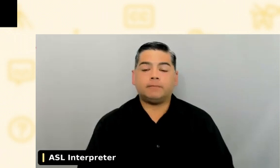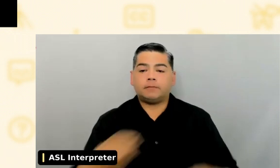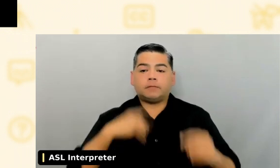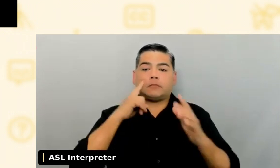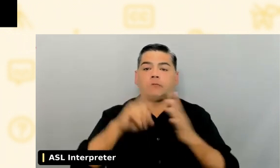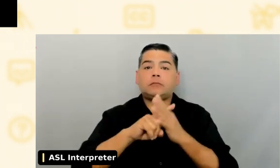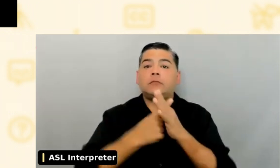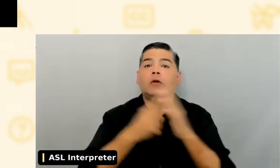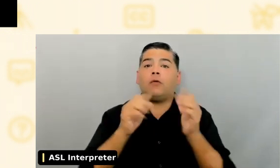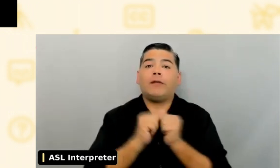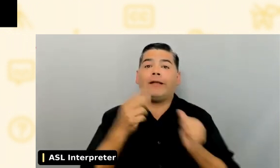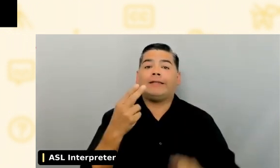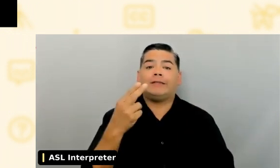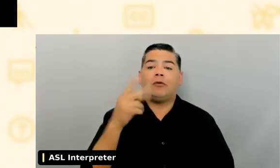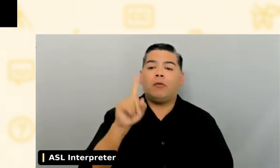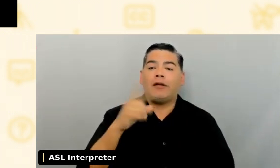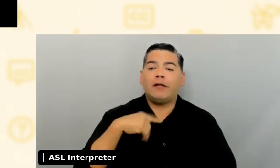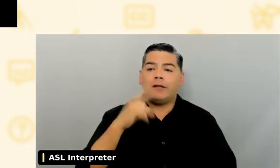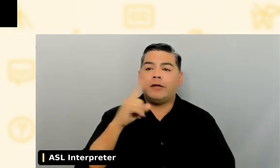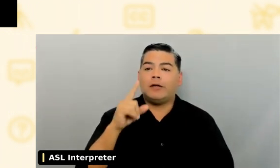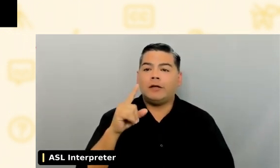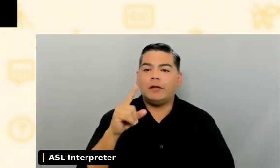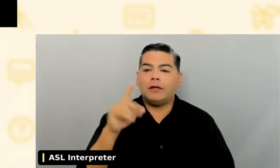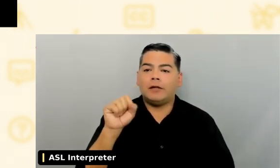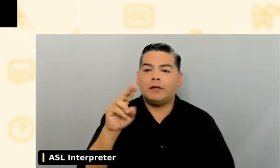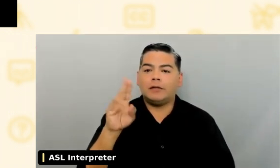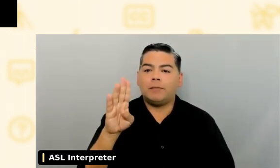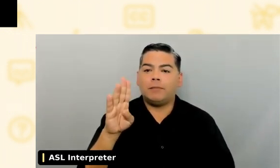and then for subtopics in your email, use H2. And